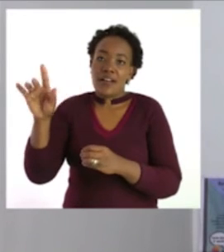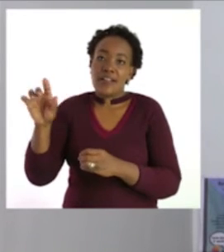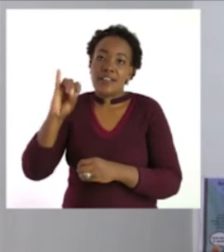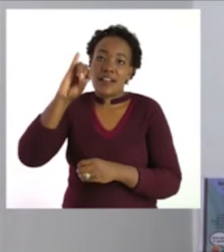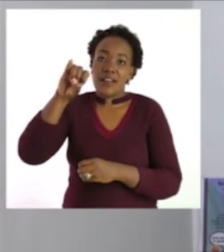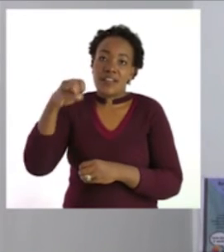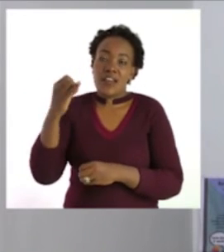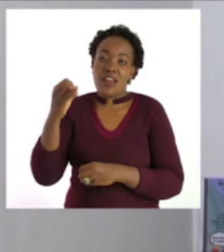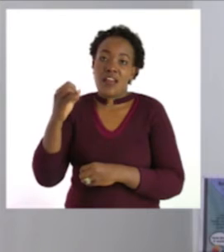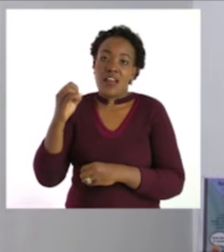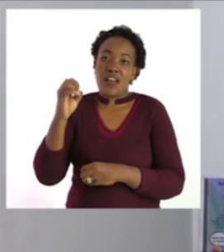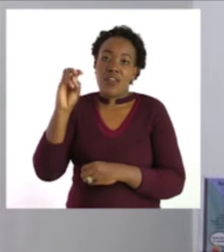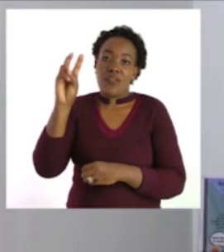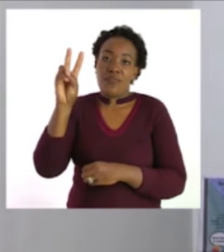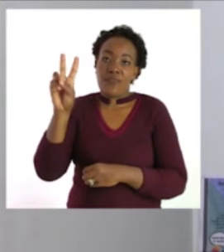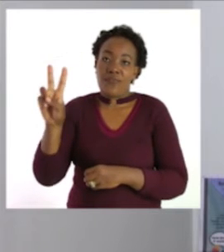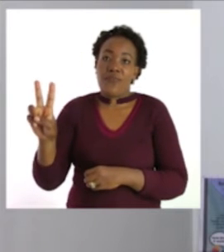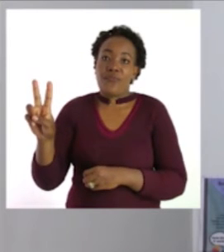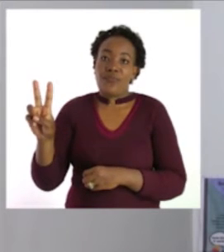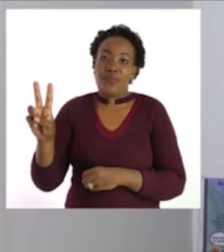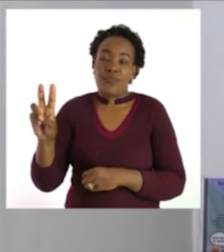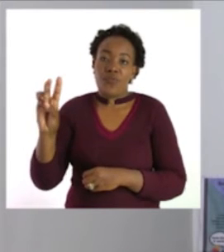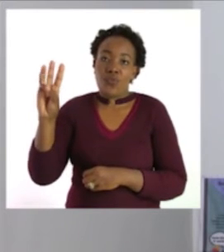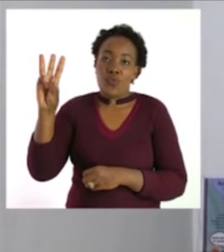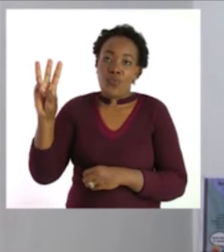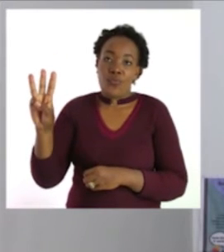have V. Then W.